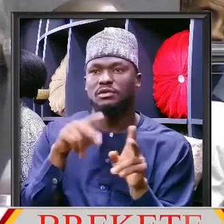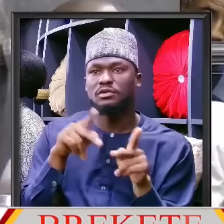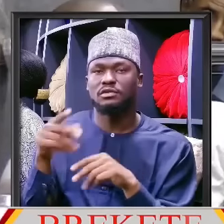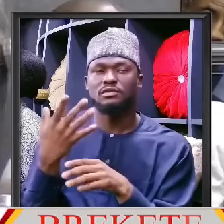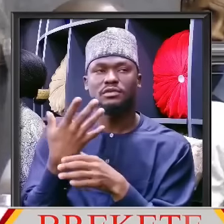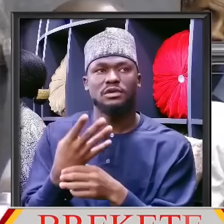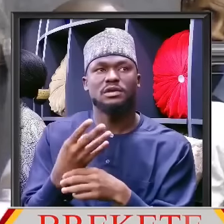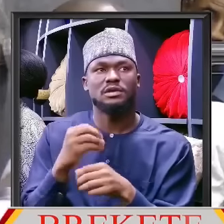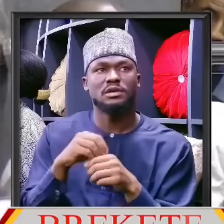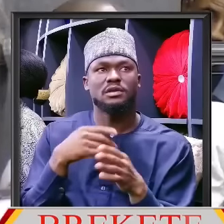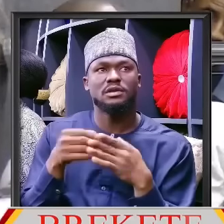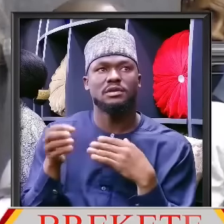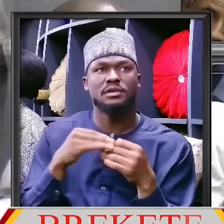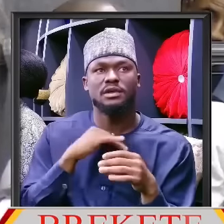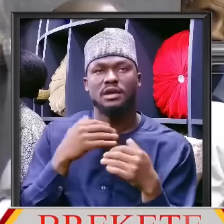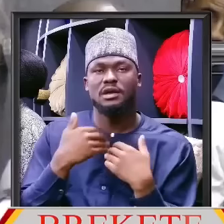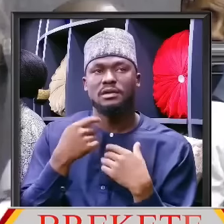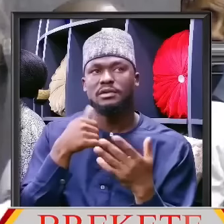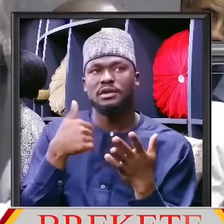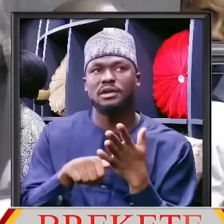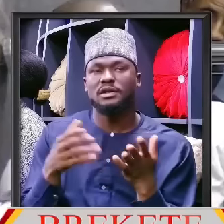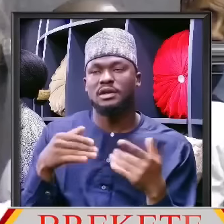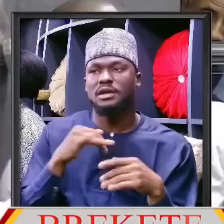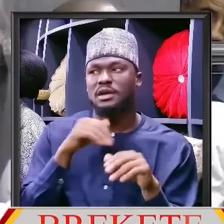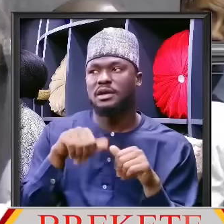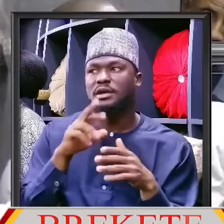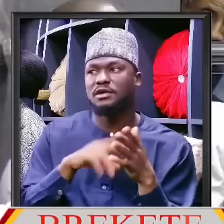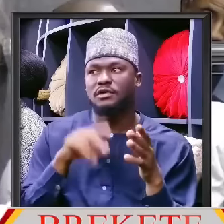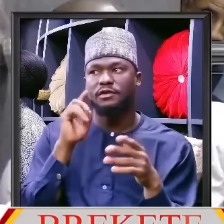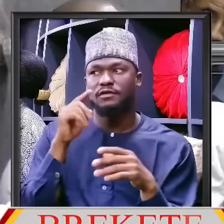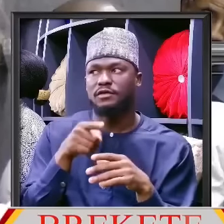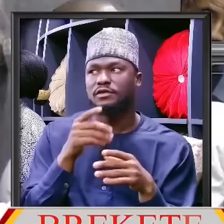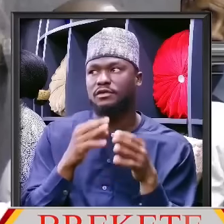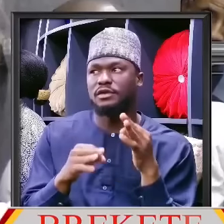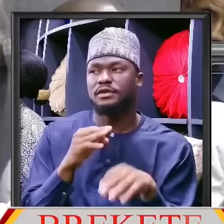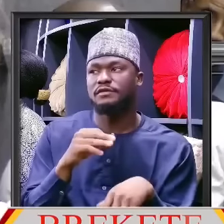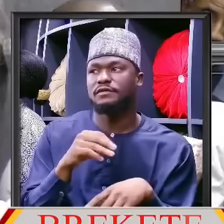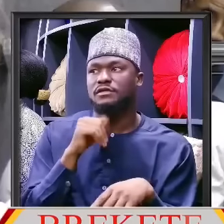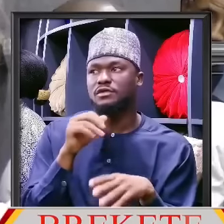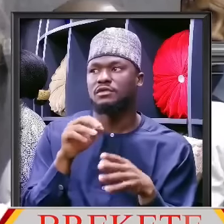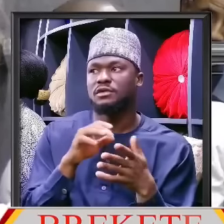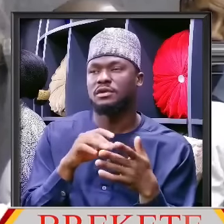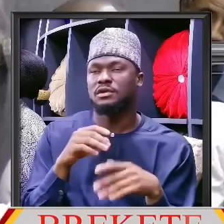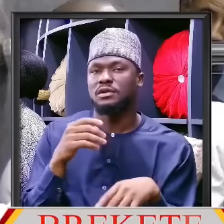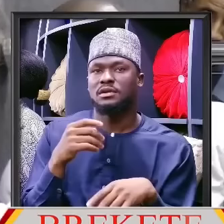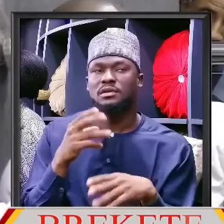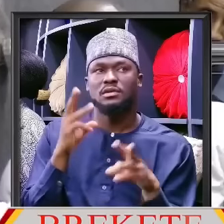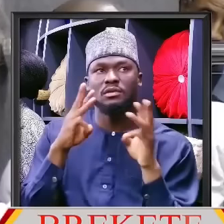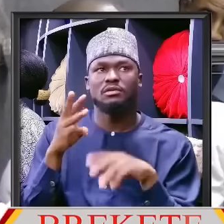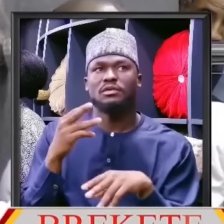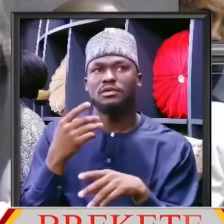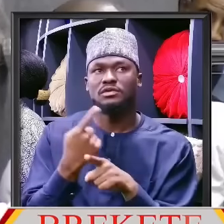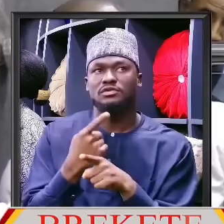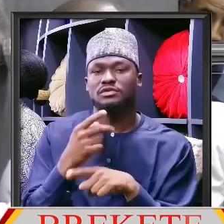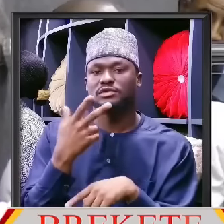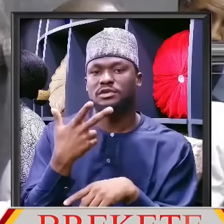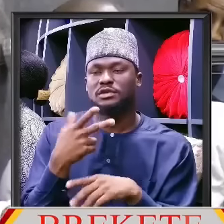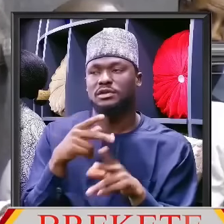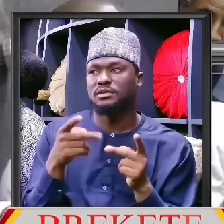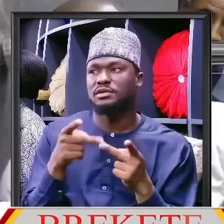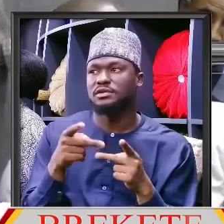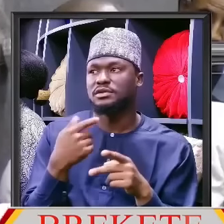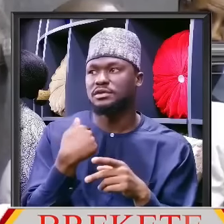matter. I get the letter here. I feel read out to you, if you don't mind. Just spare me the time. I read very quickly, like 3 paragraphs. Okay. He